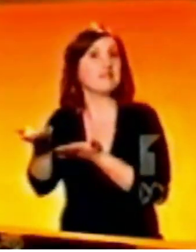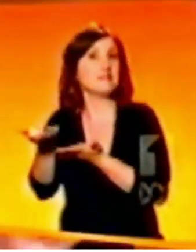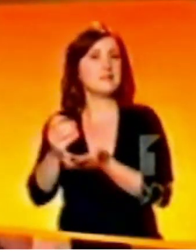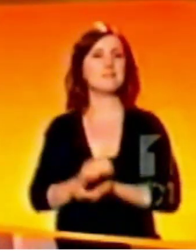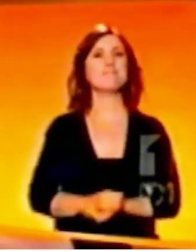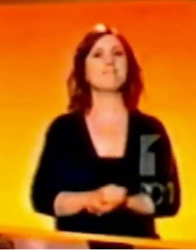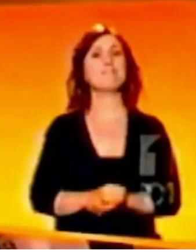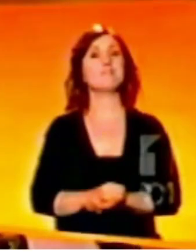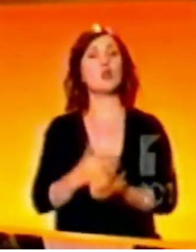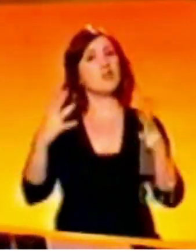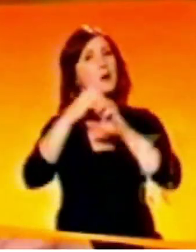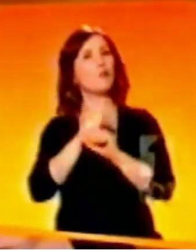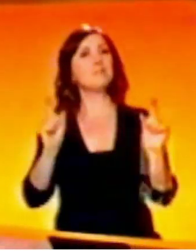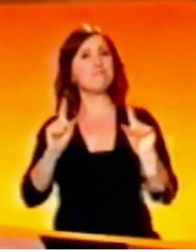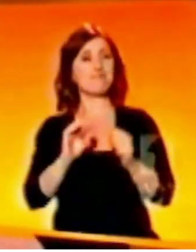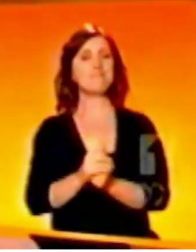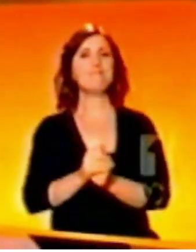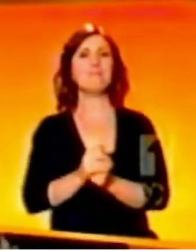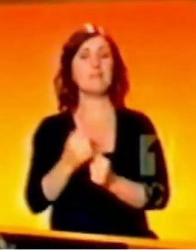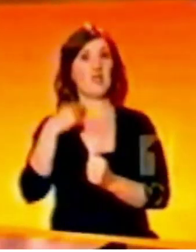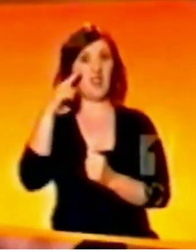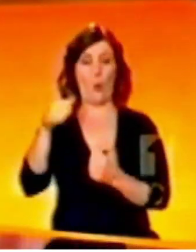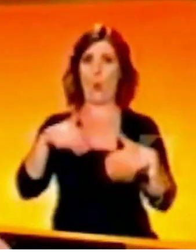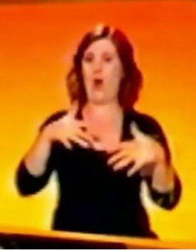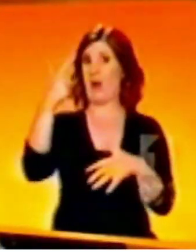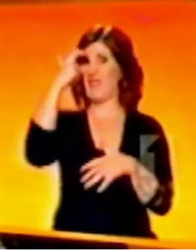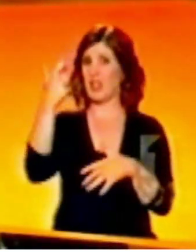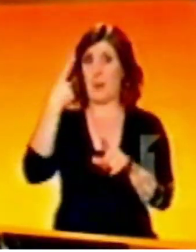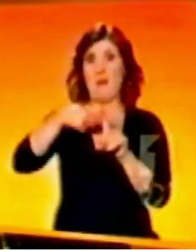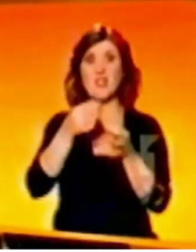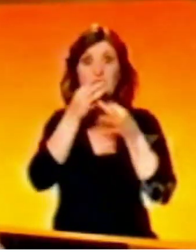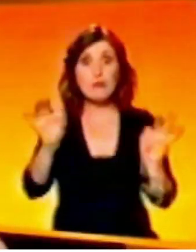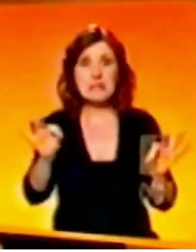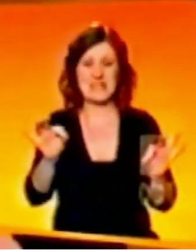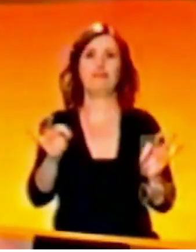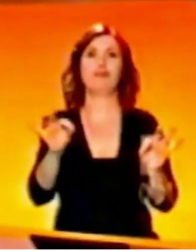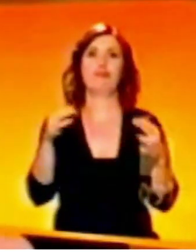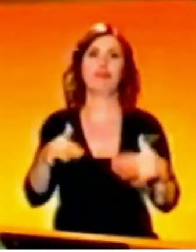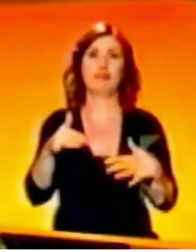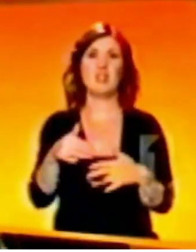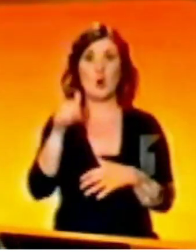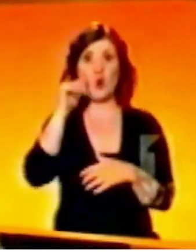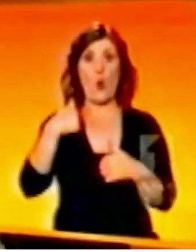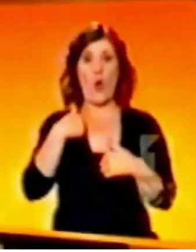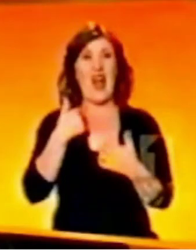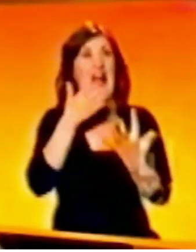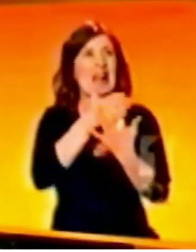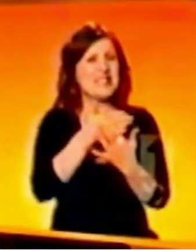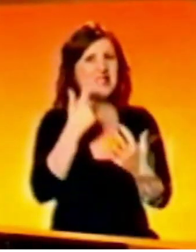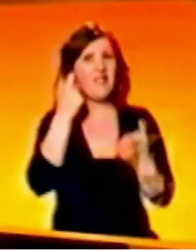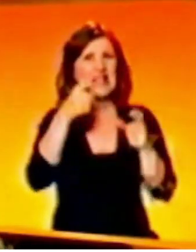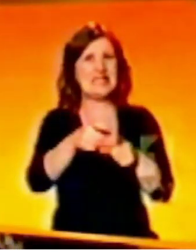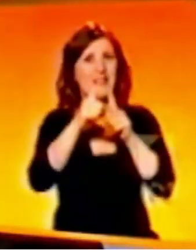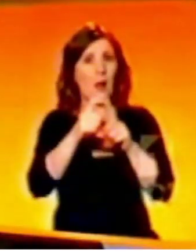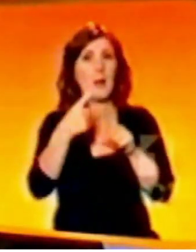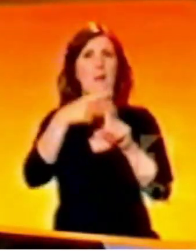not only has it got some innovative features, but it's free. And I find that access is often hard enough without having to pay for the